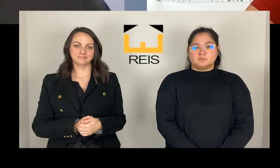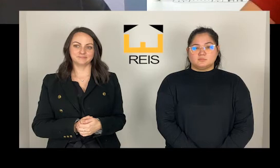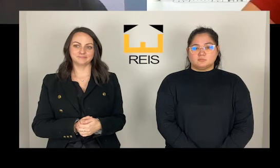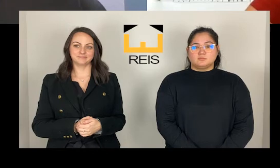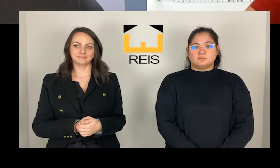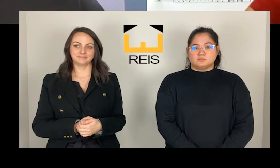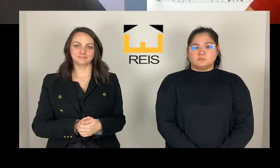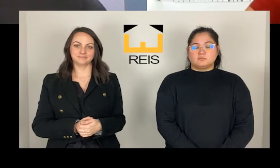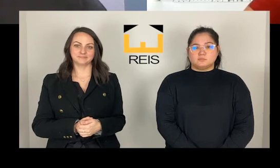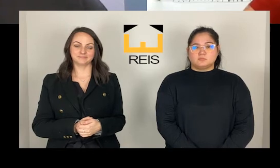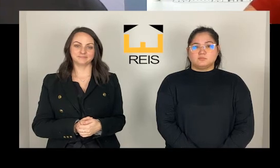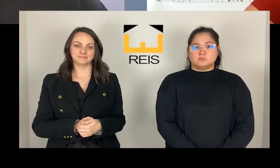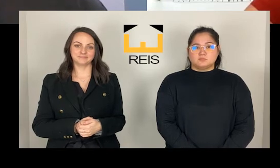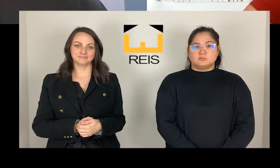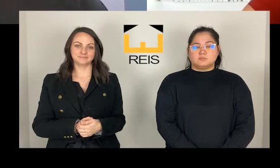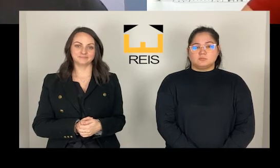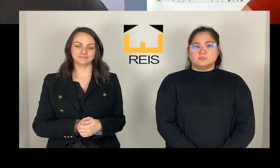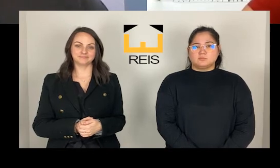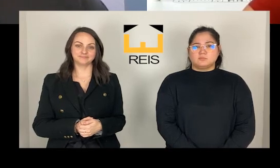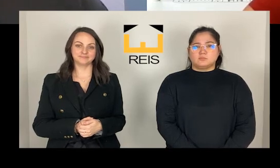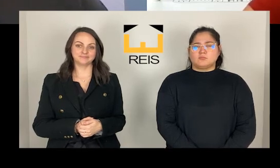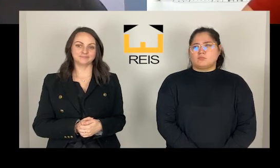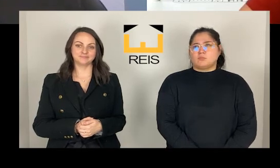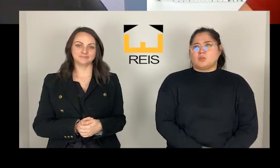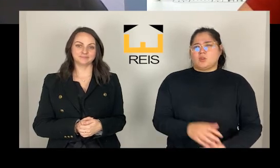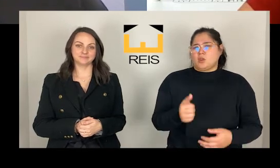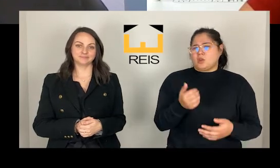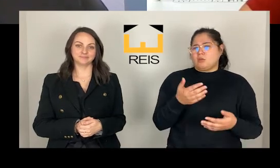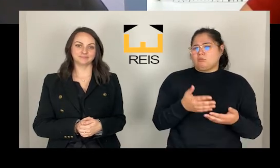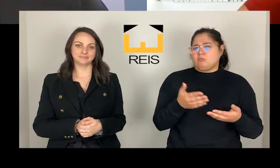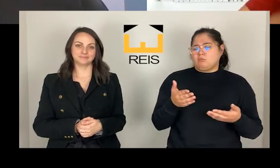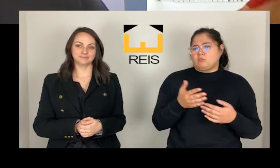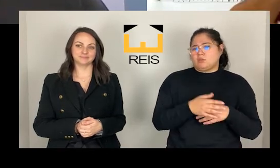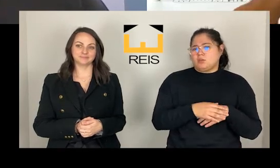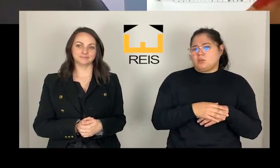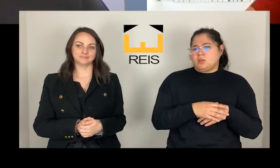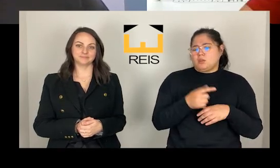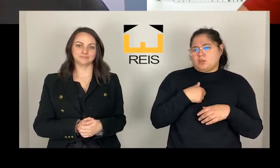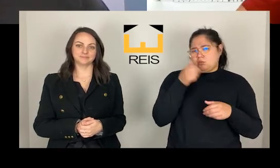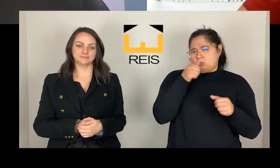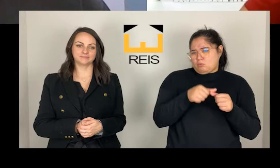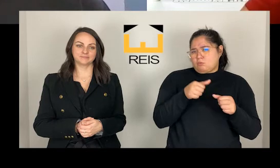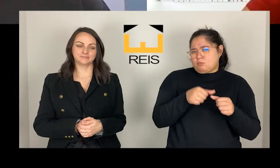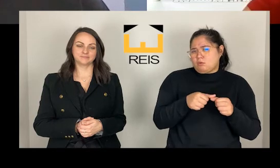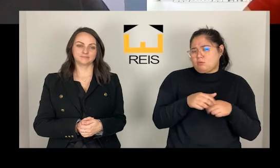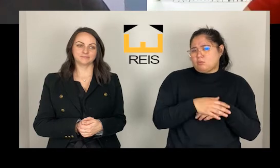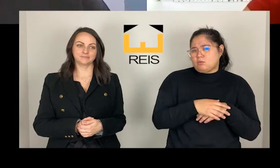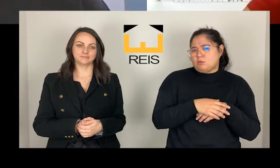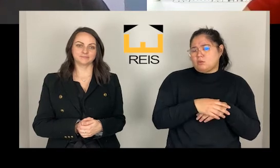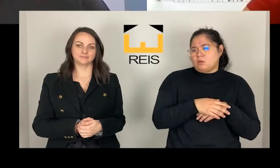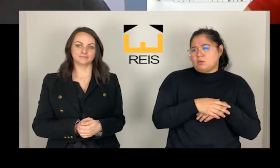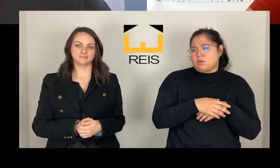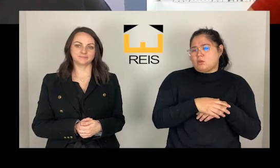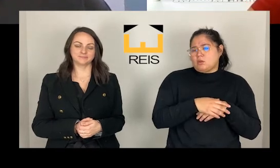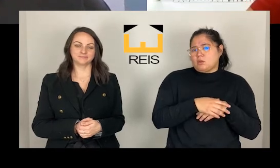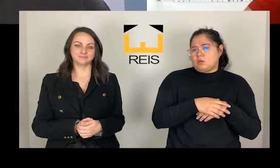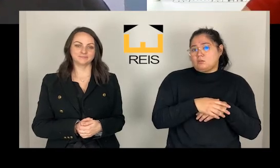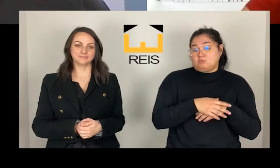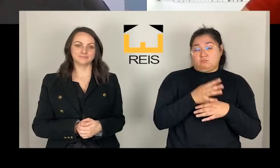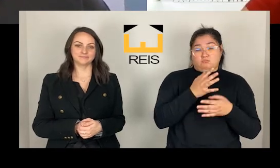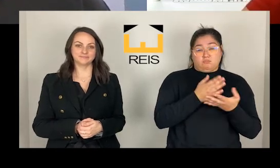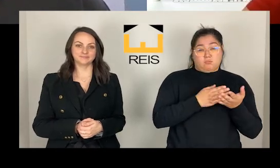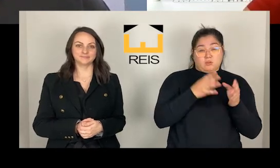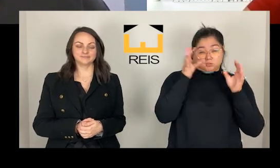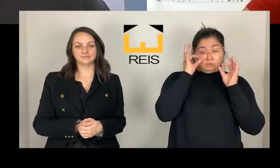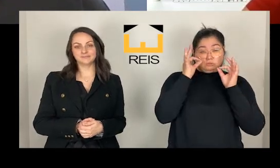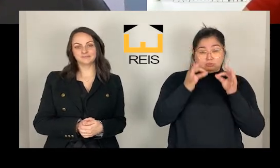payments. Another thing that that I remember that might be part of the